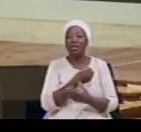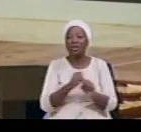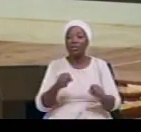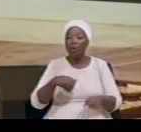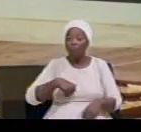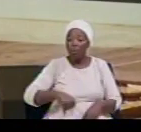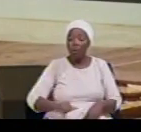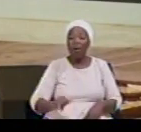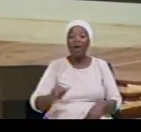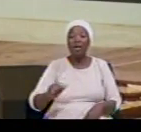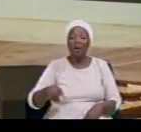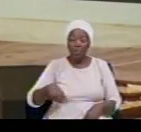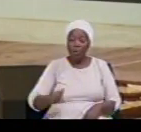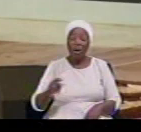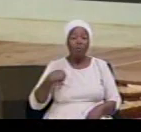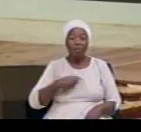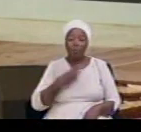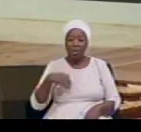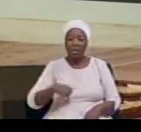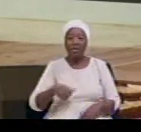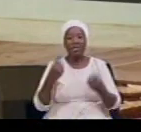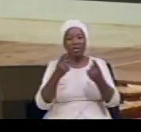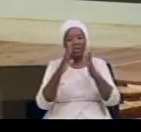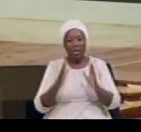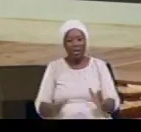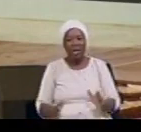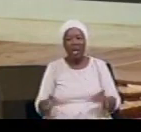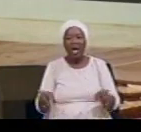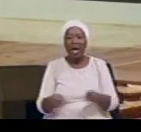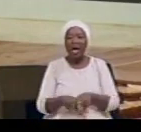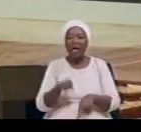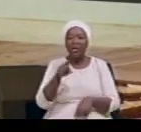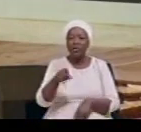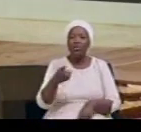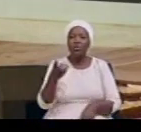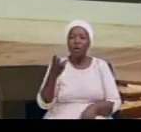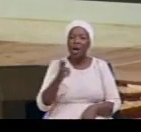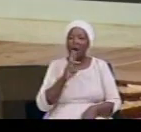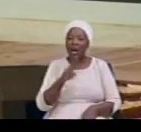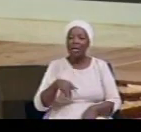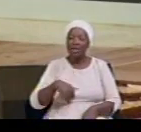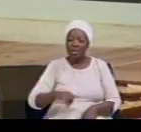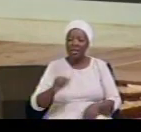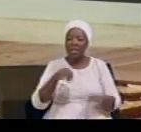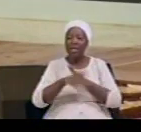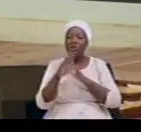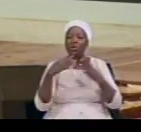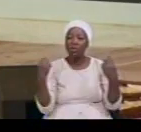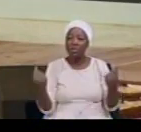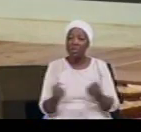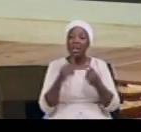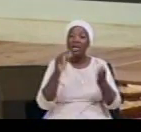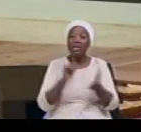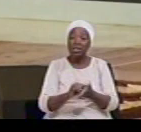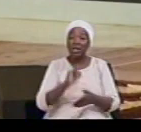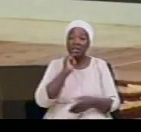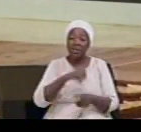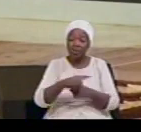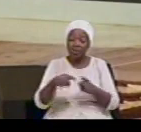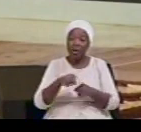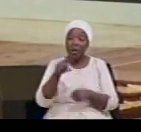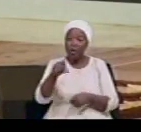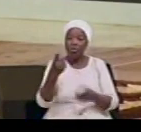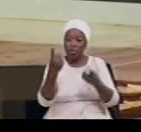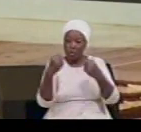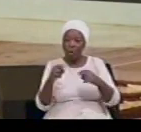yet sinners, as you are still in your sin, that's when you come to